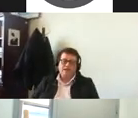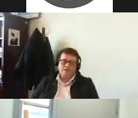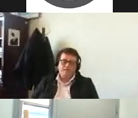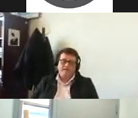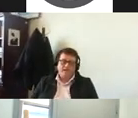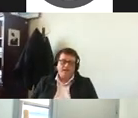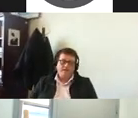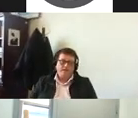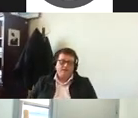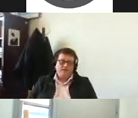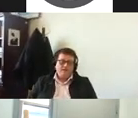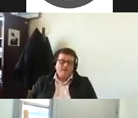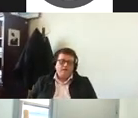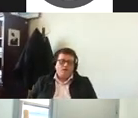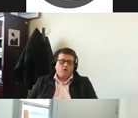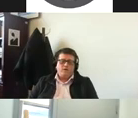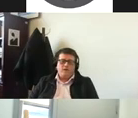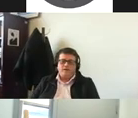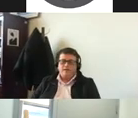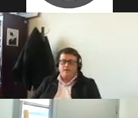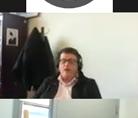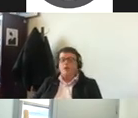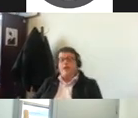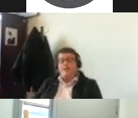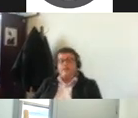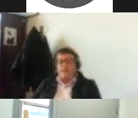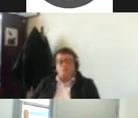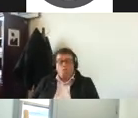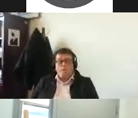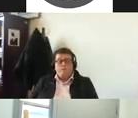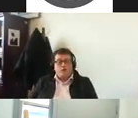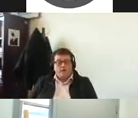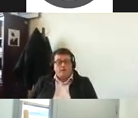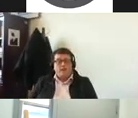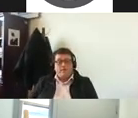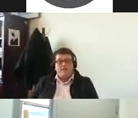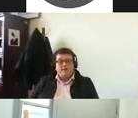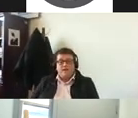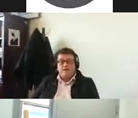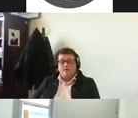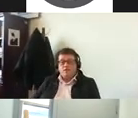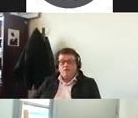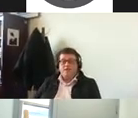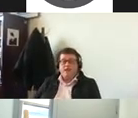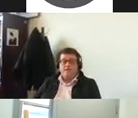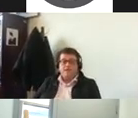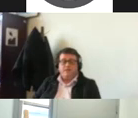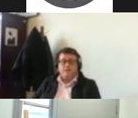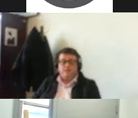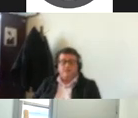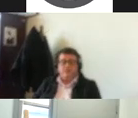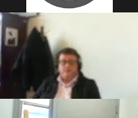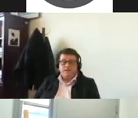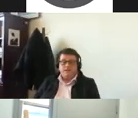has legal capacity. So it's all capacity, but you can see based on the circumstance,